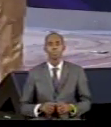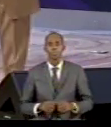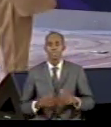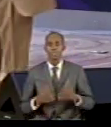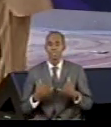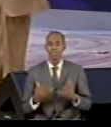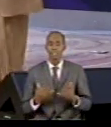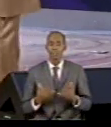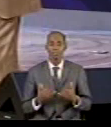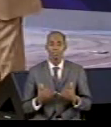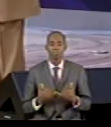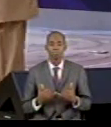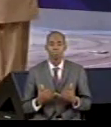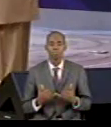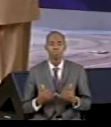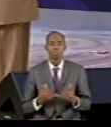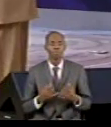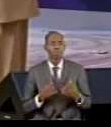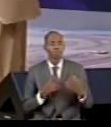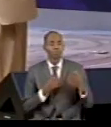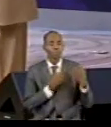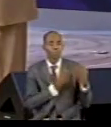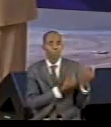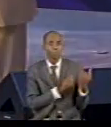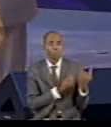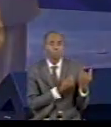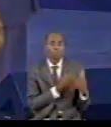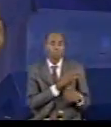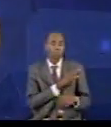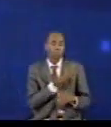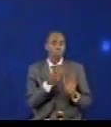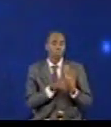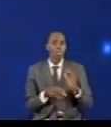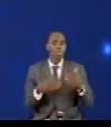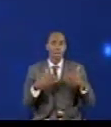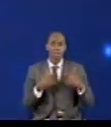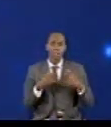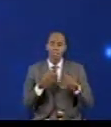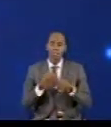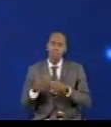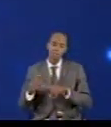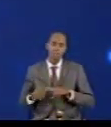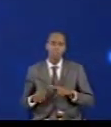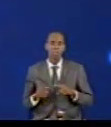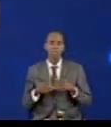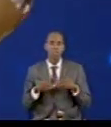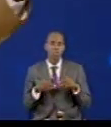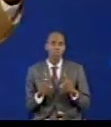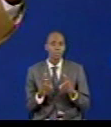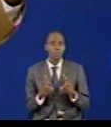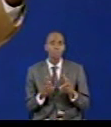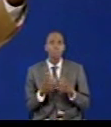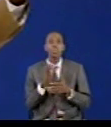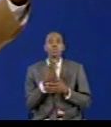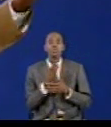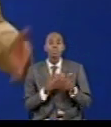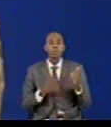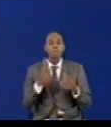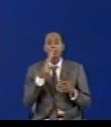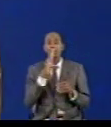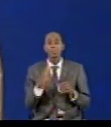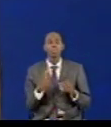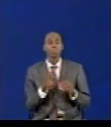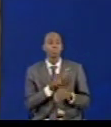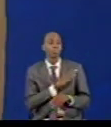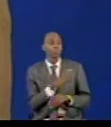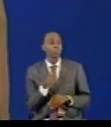has different directions. Somebody can be bold on nothing.